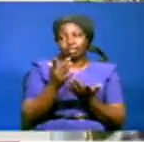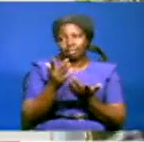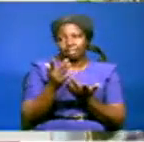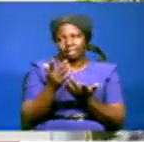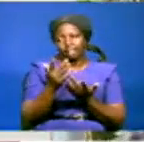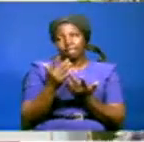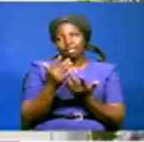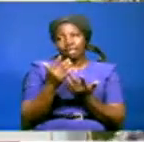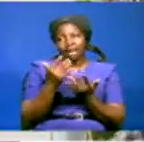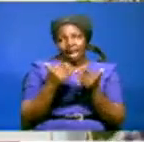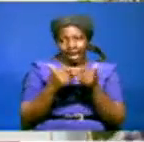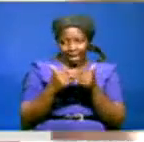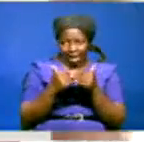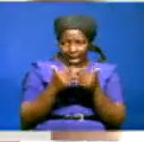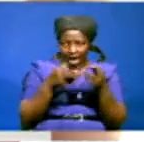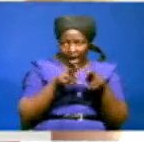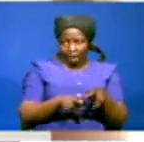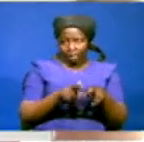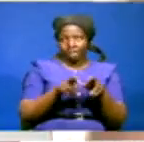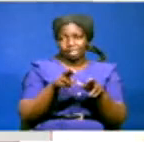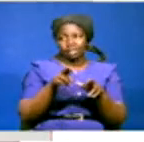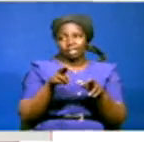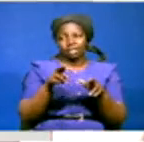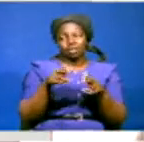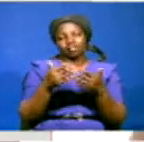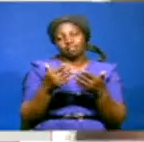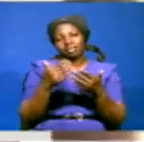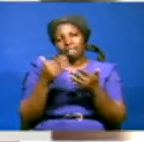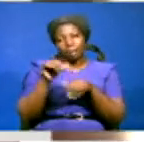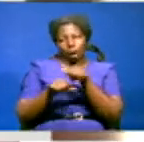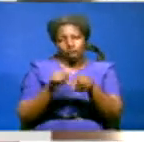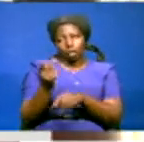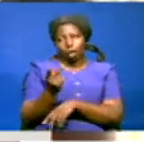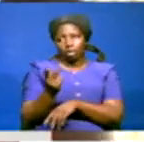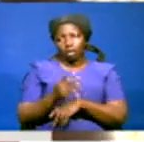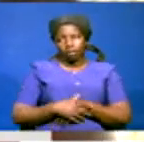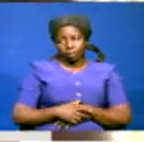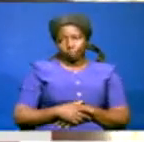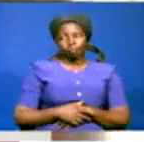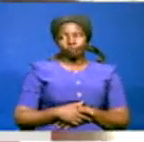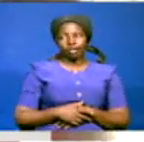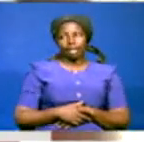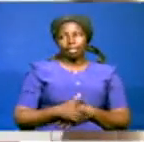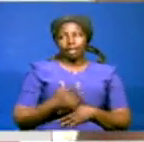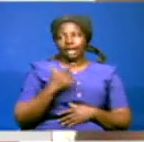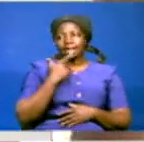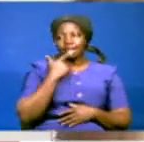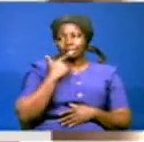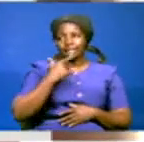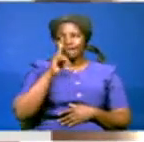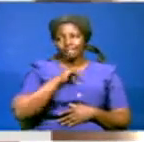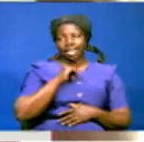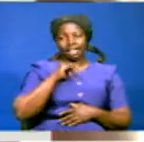proceedings against the two. Yakoma said very clearly that he does not recognize